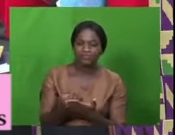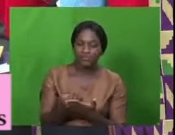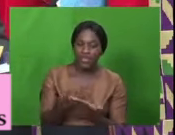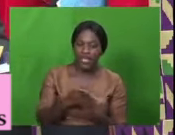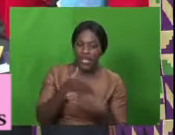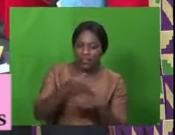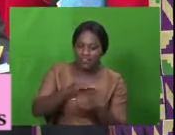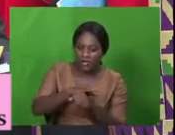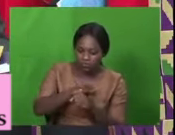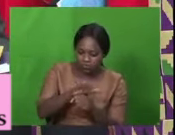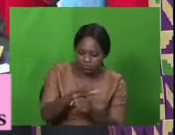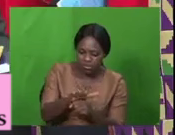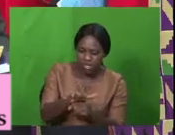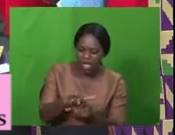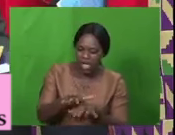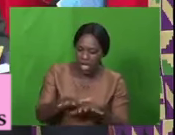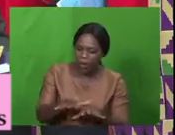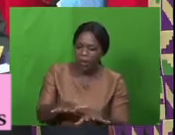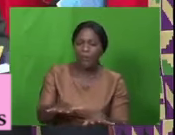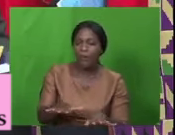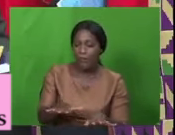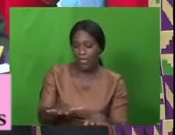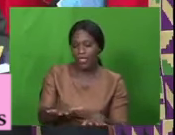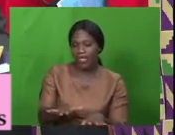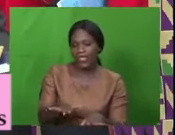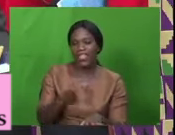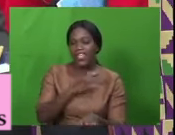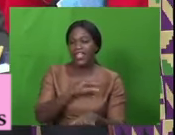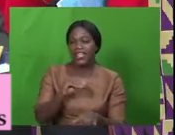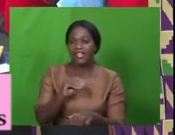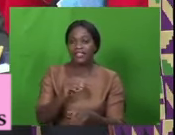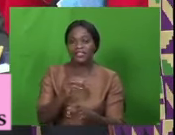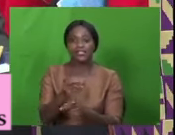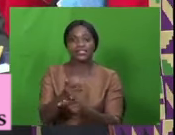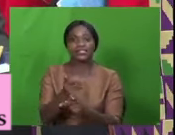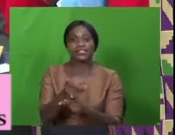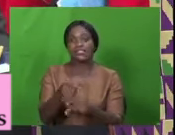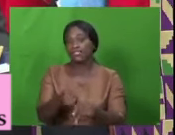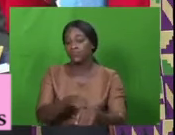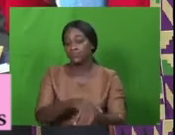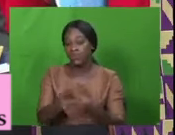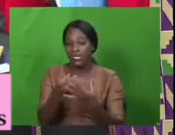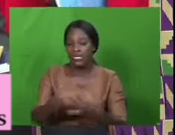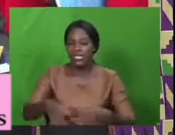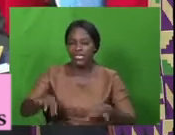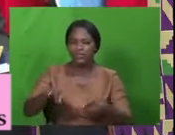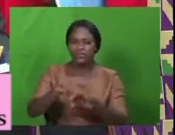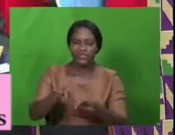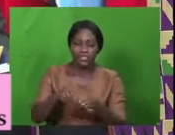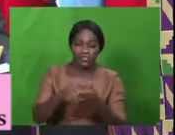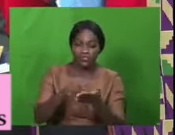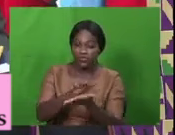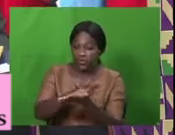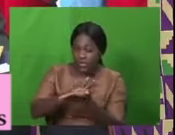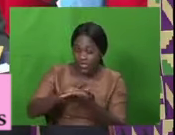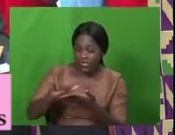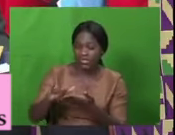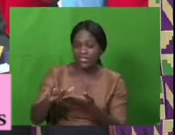so widespread and long-lasting that it is important to show clearly that